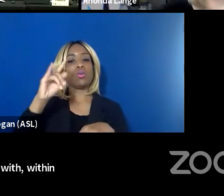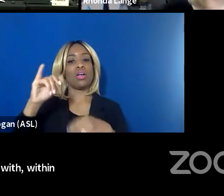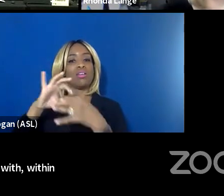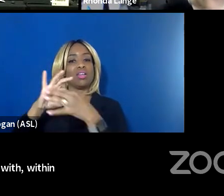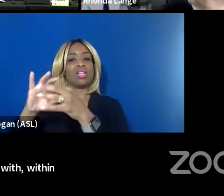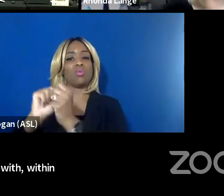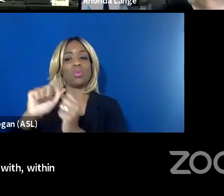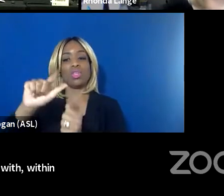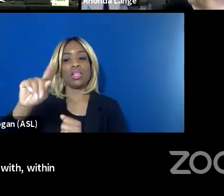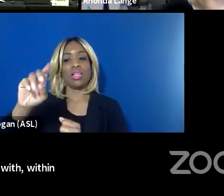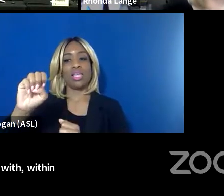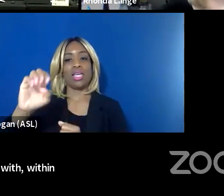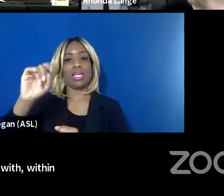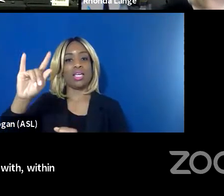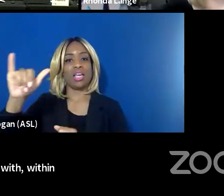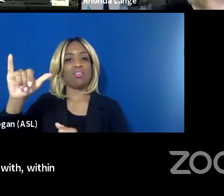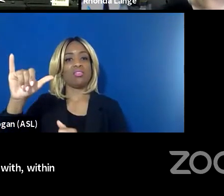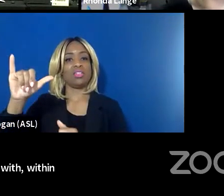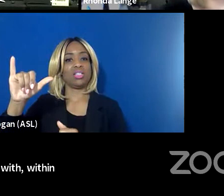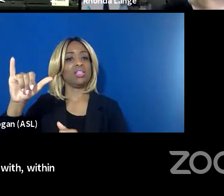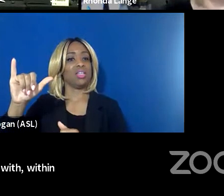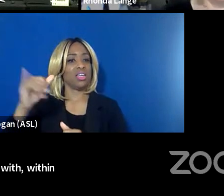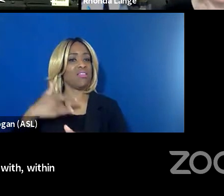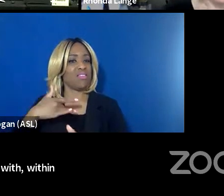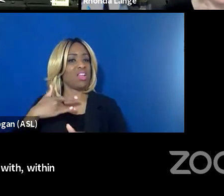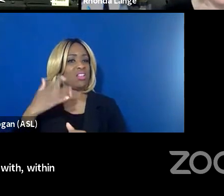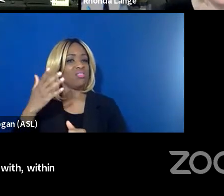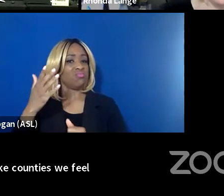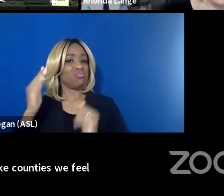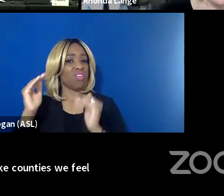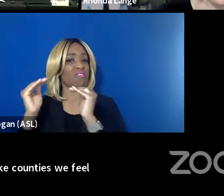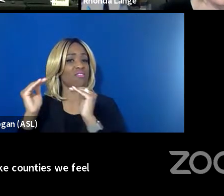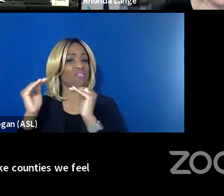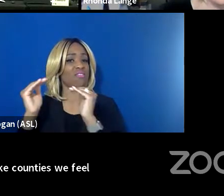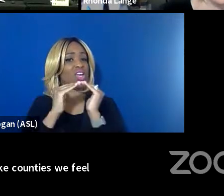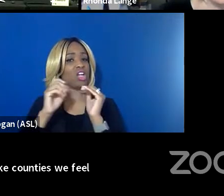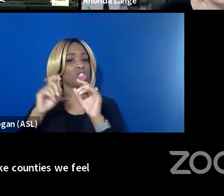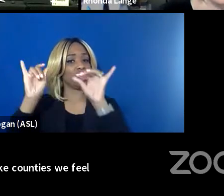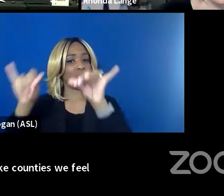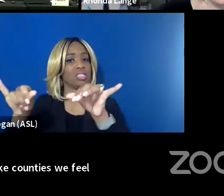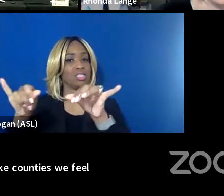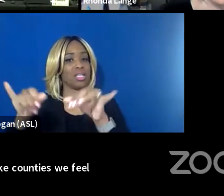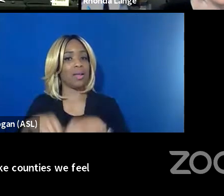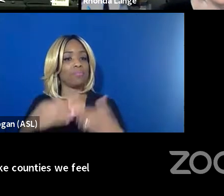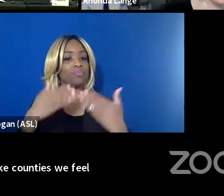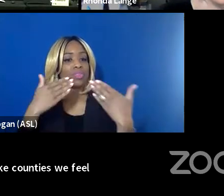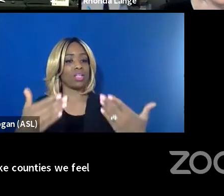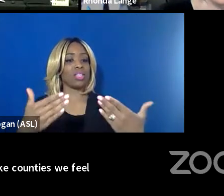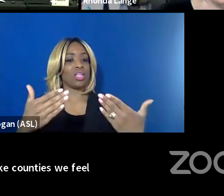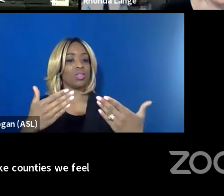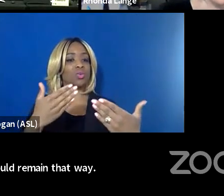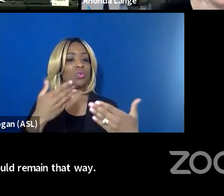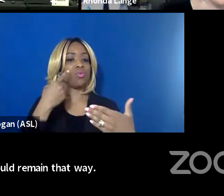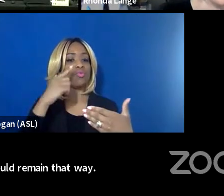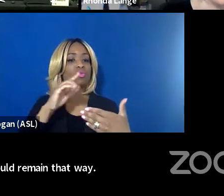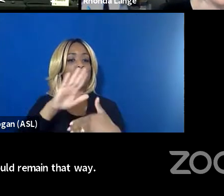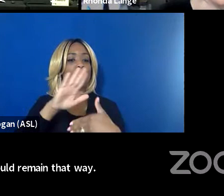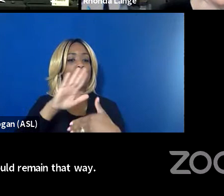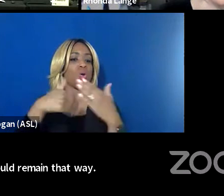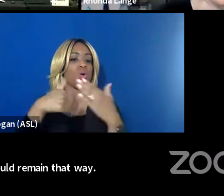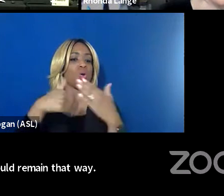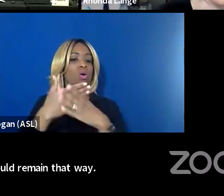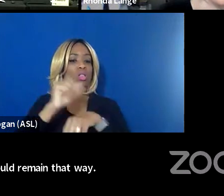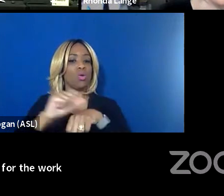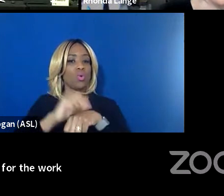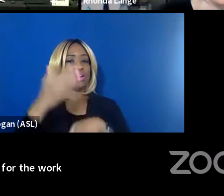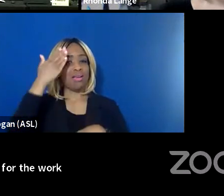Counties, we feel those lines are very fair and should remain that way. Thank you all very much for the work that you're doing. I know